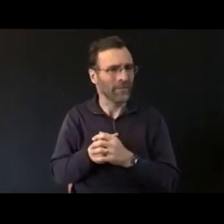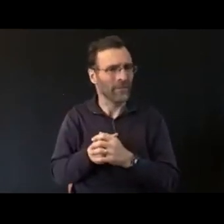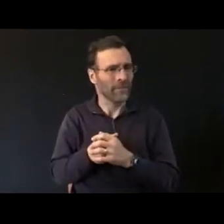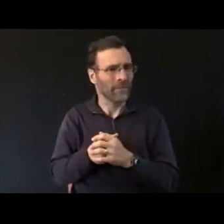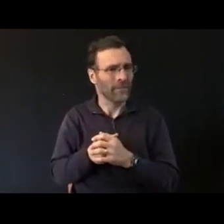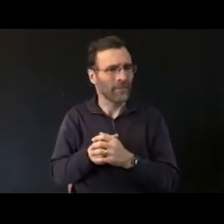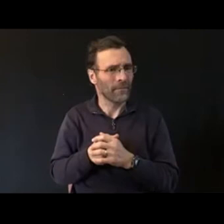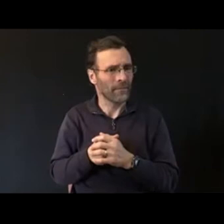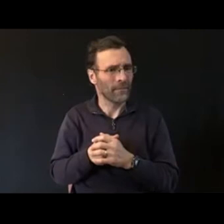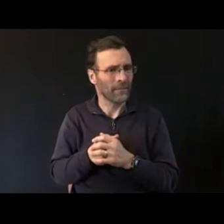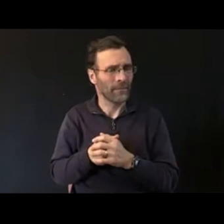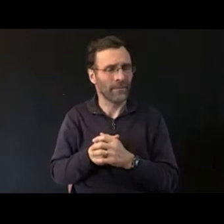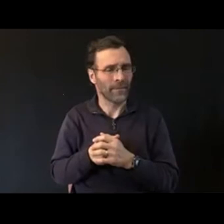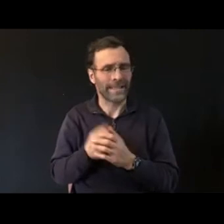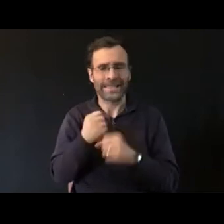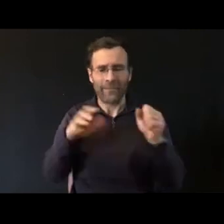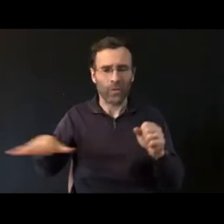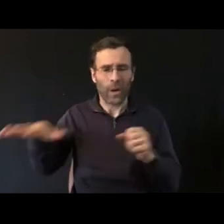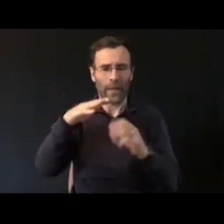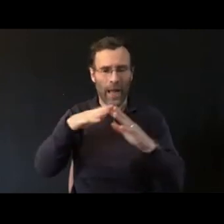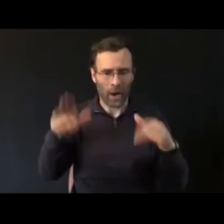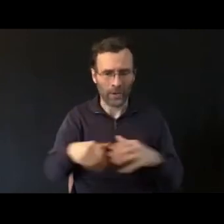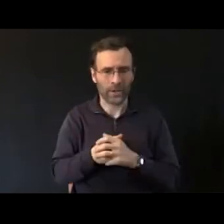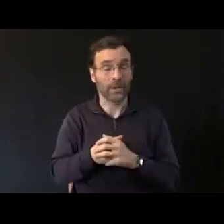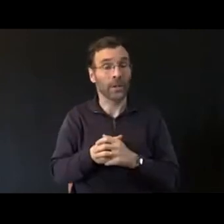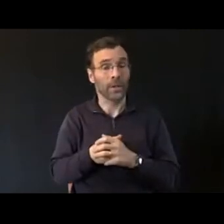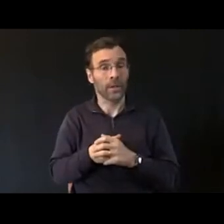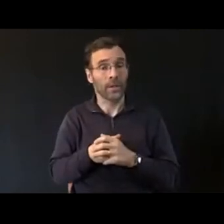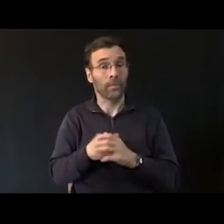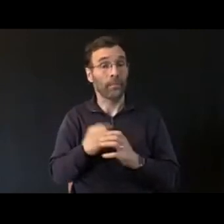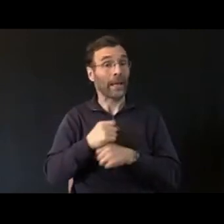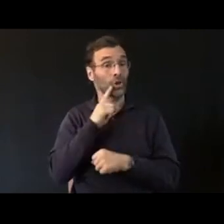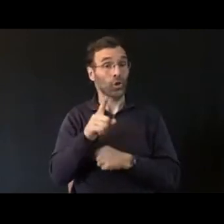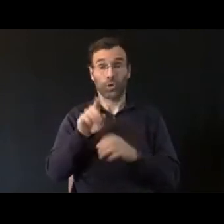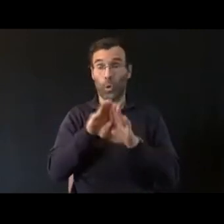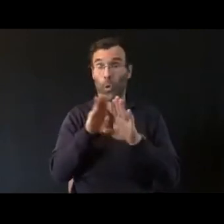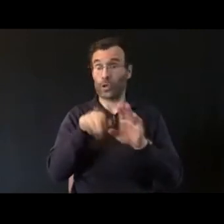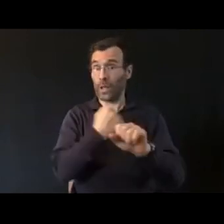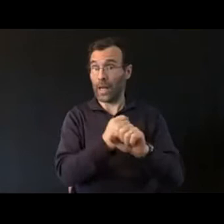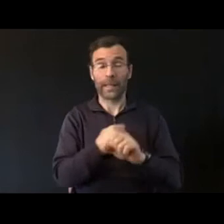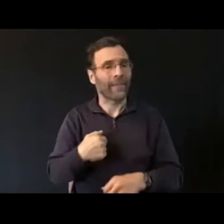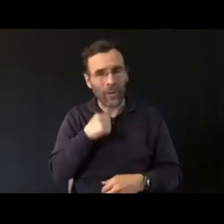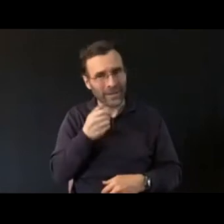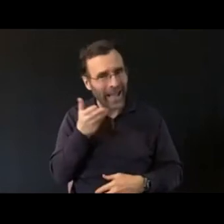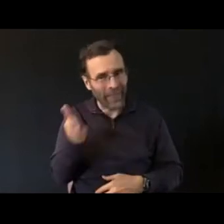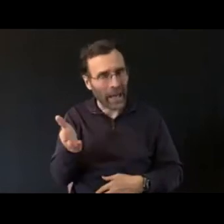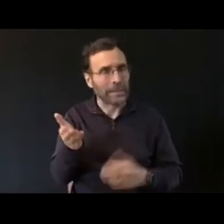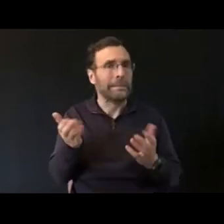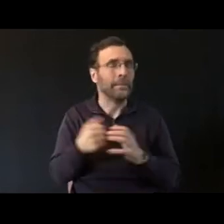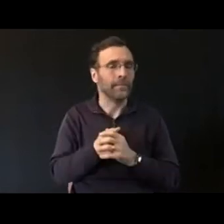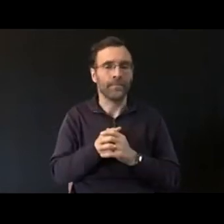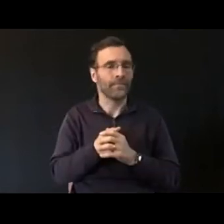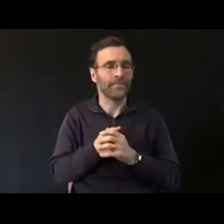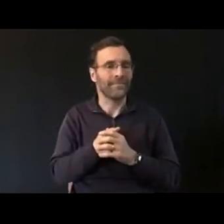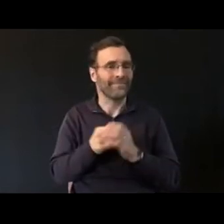And then just safety around the house, making sure the doors are locked. And if I wasn't there, she wouldn't be able